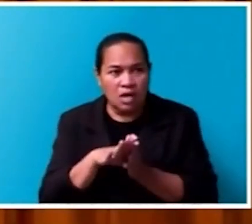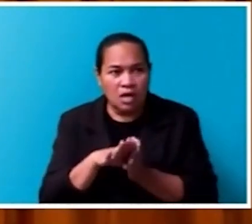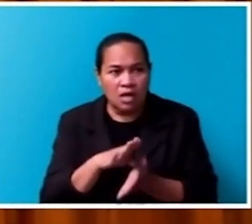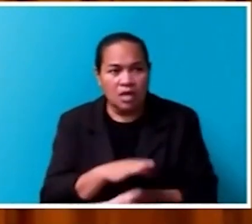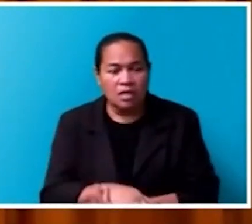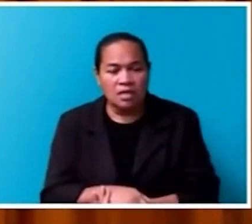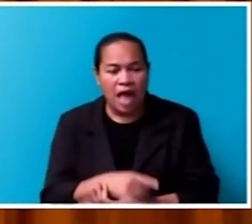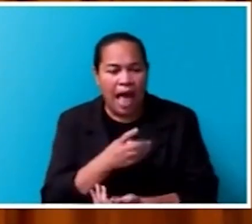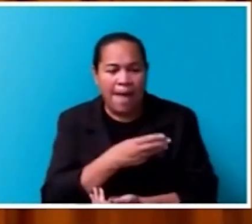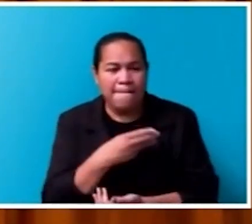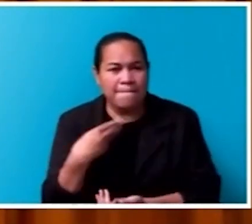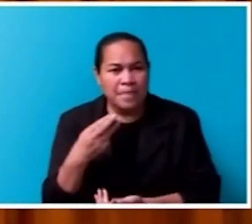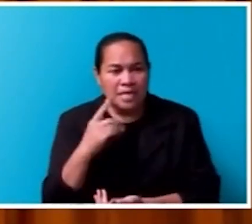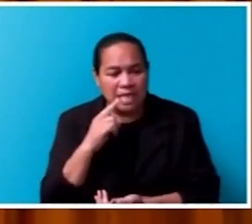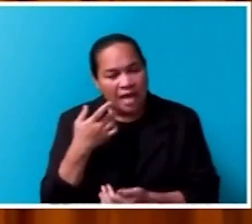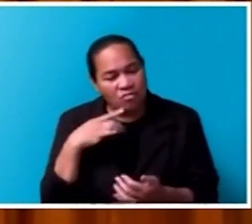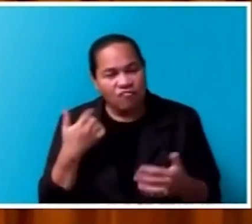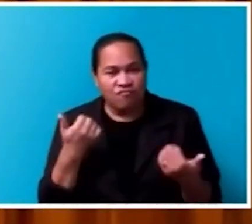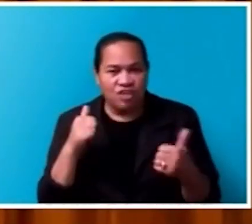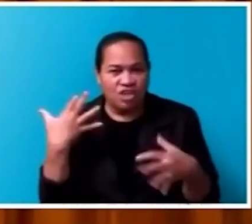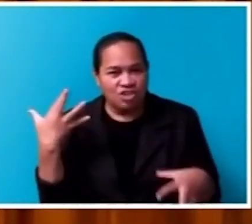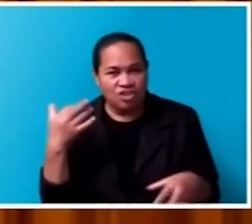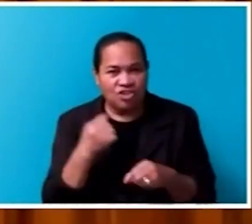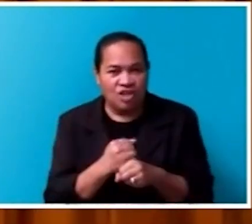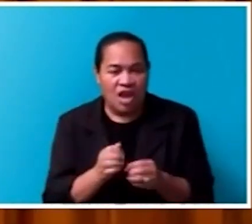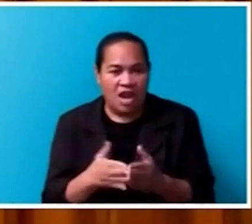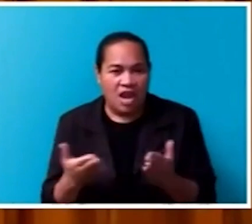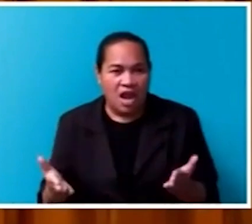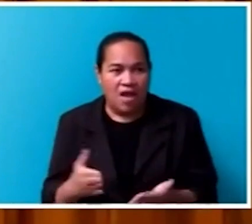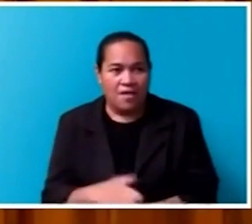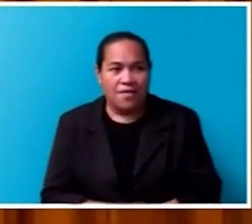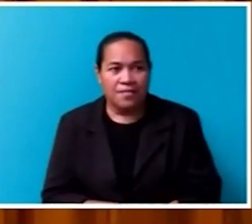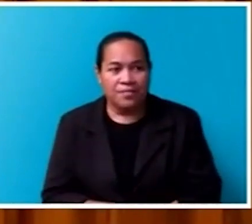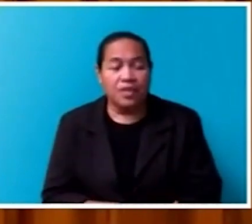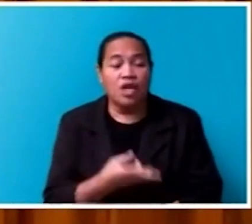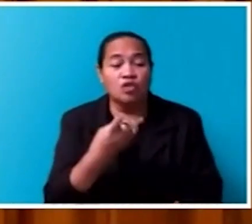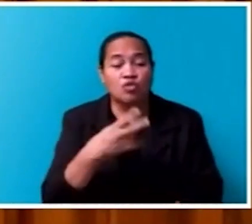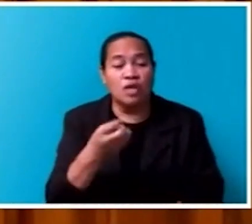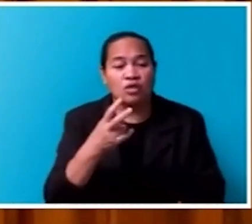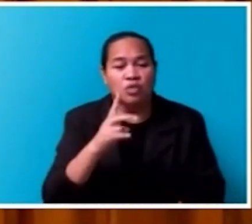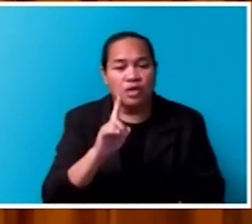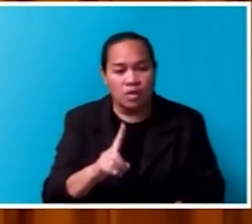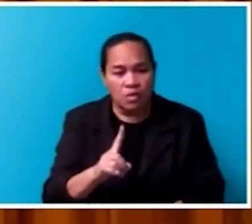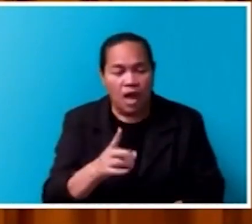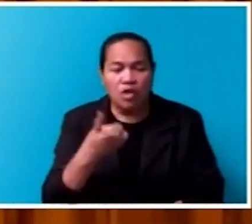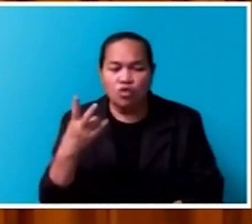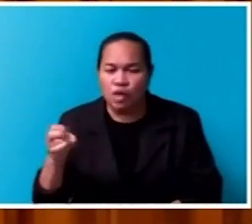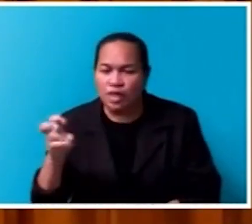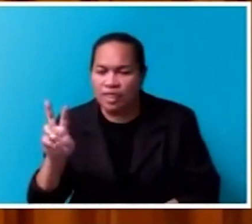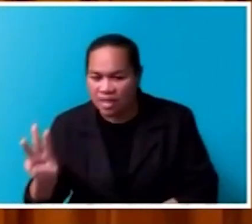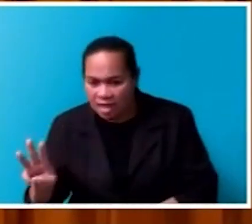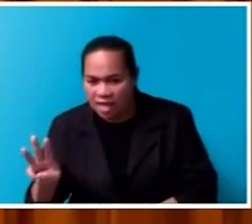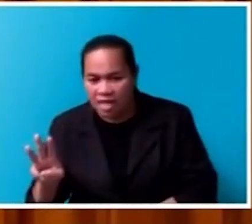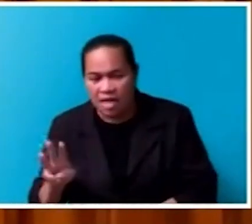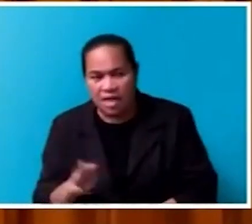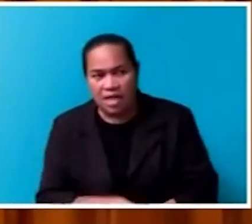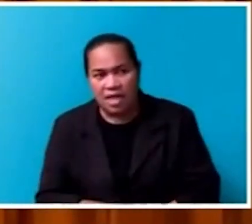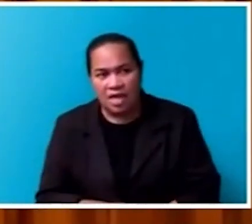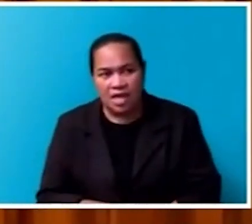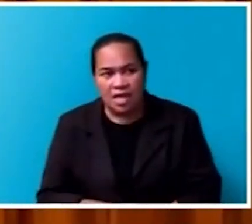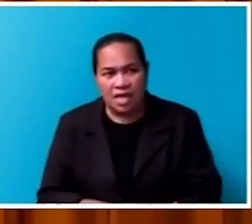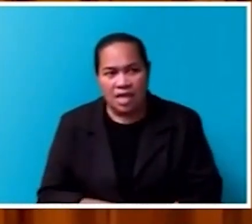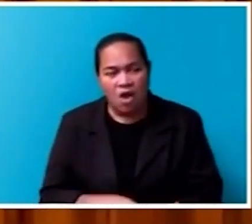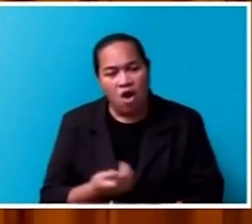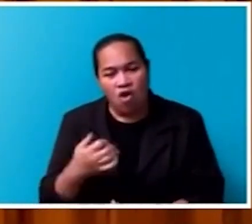to by the Minister, it's now completed. And the 2021-23 has been